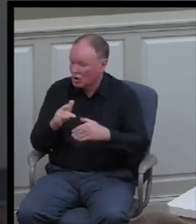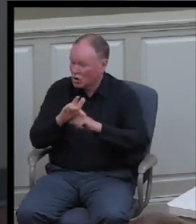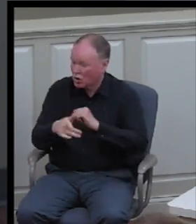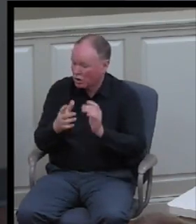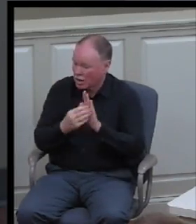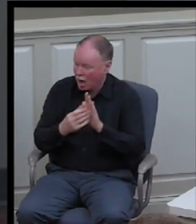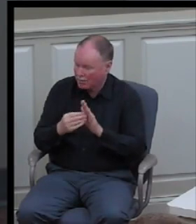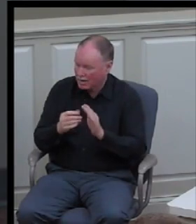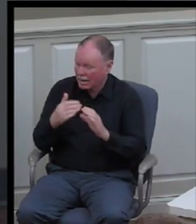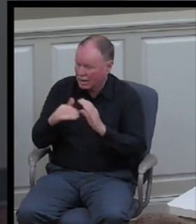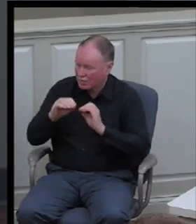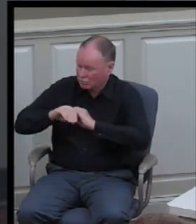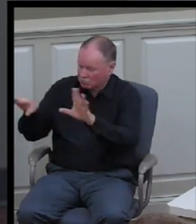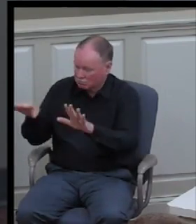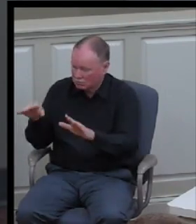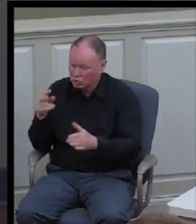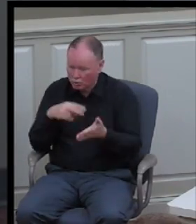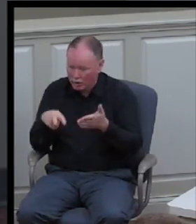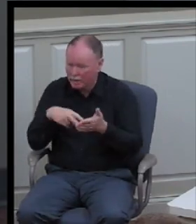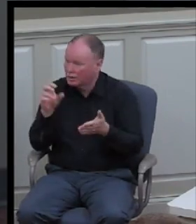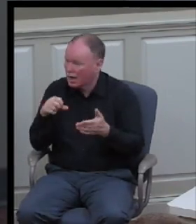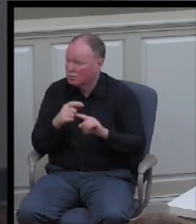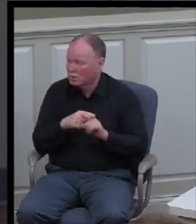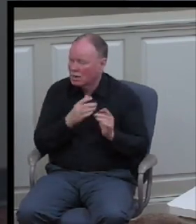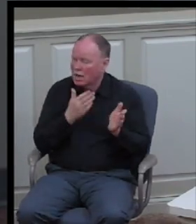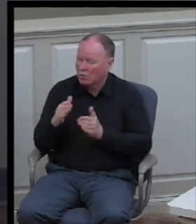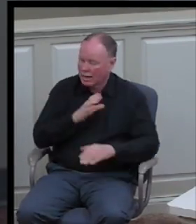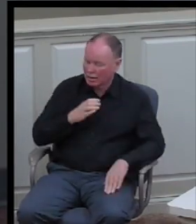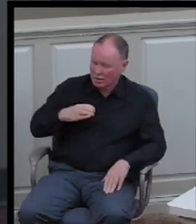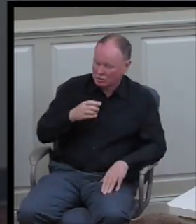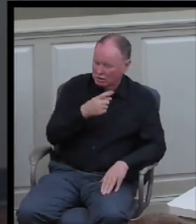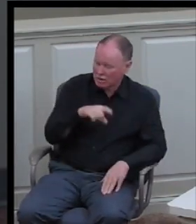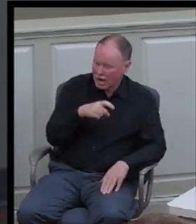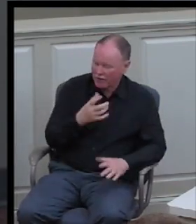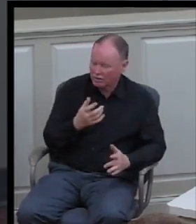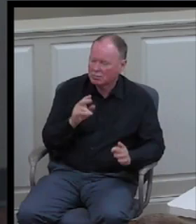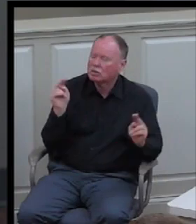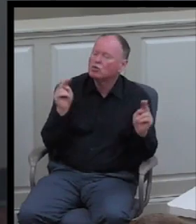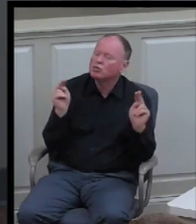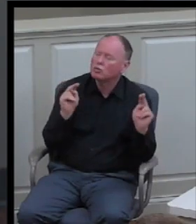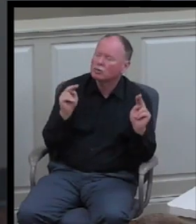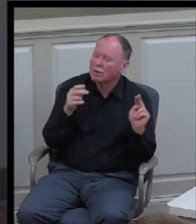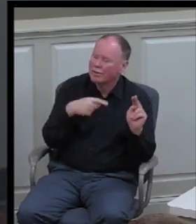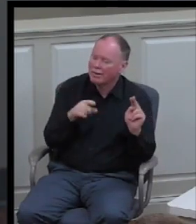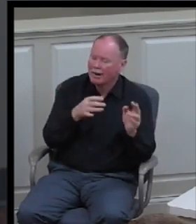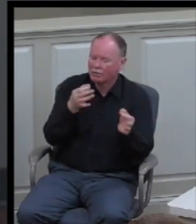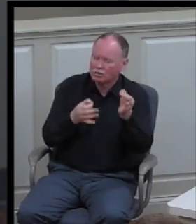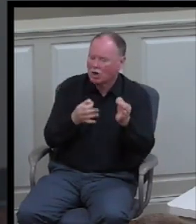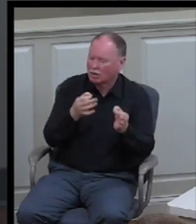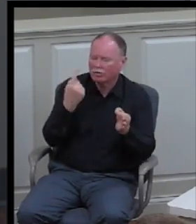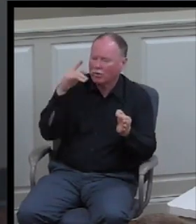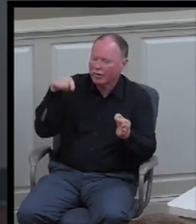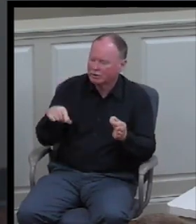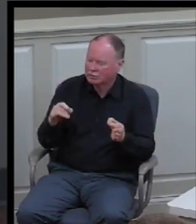draft so you guys can start studying it. The Planning Commission, though, have to sort of stay a little bit neutral on this. They are kind of the judge and jury when